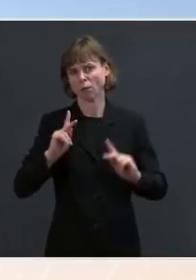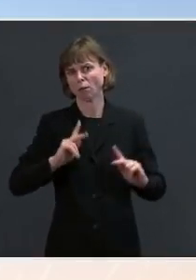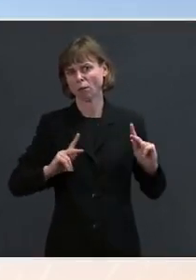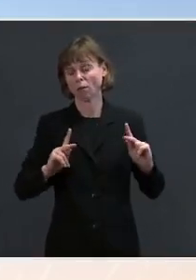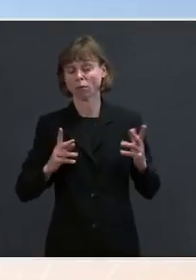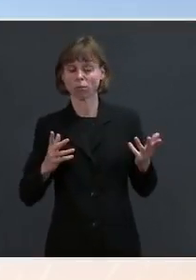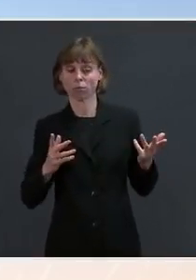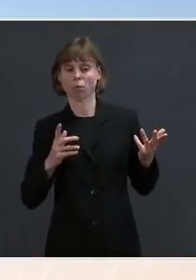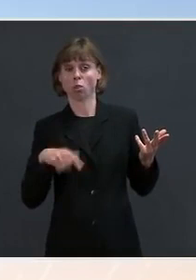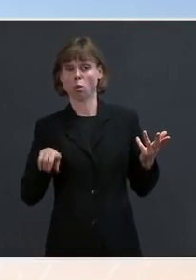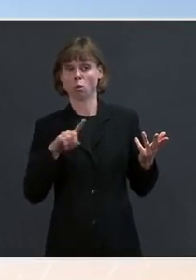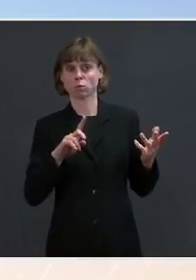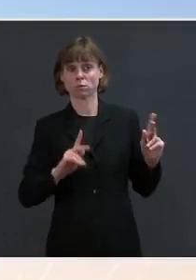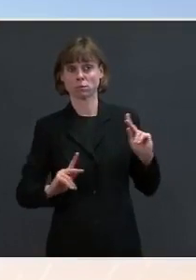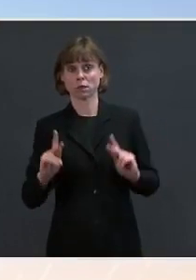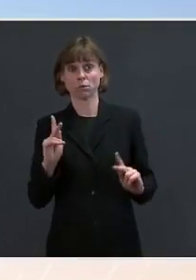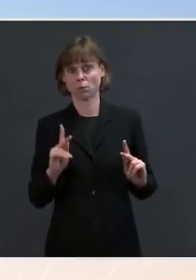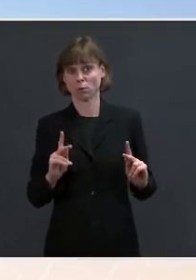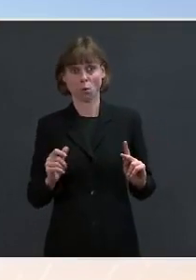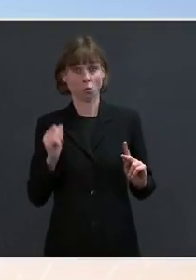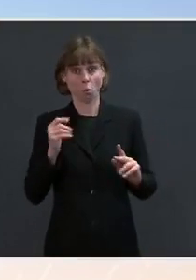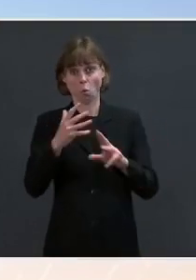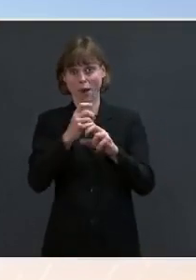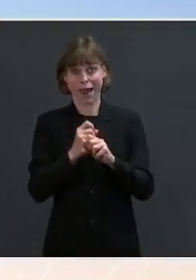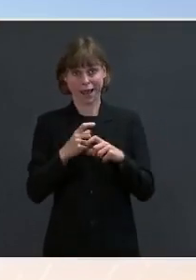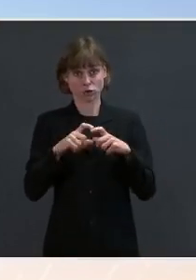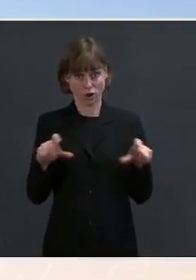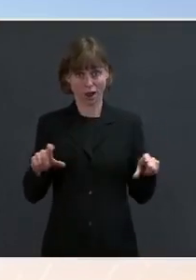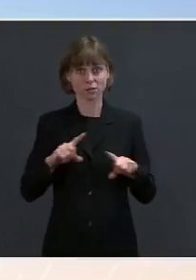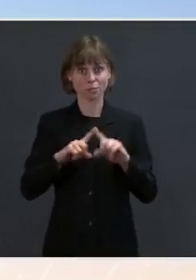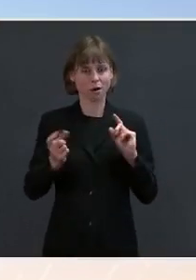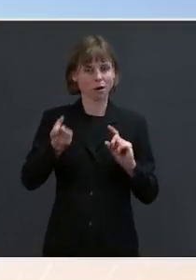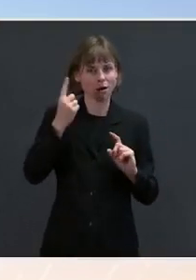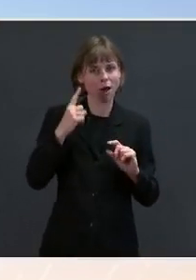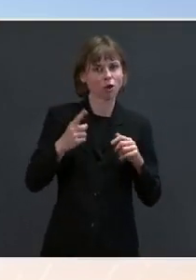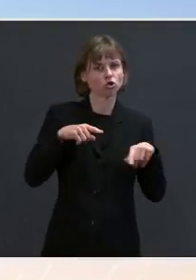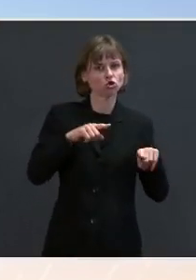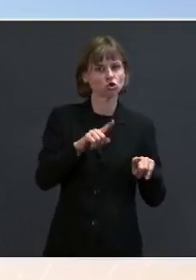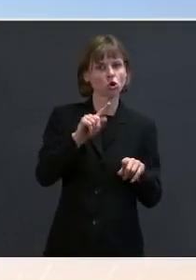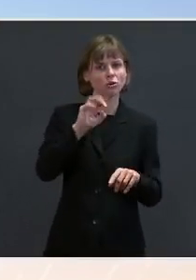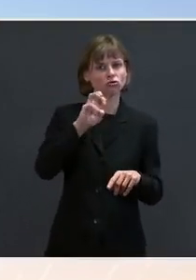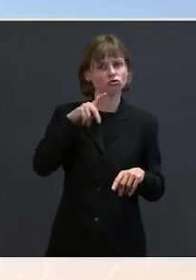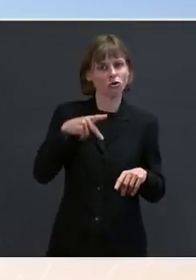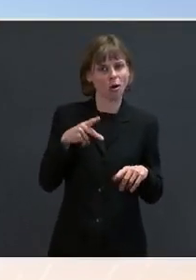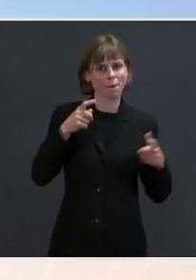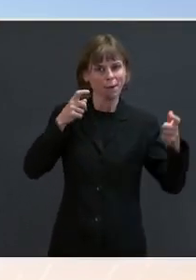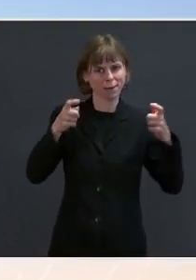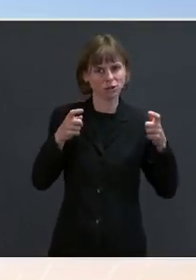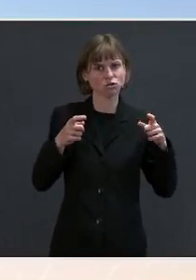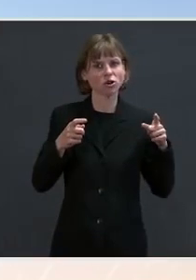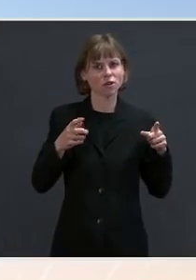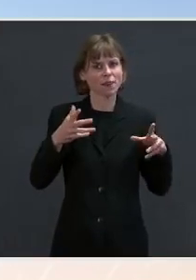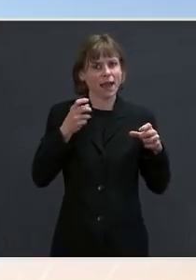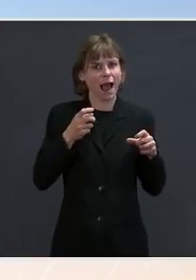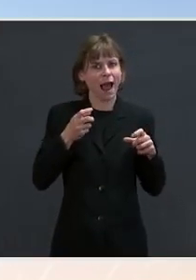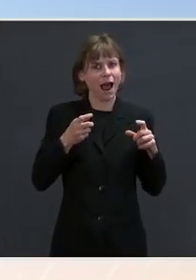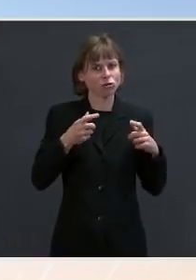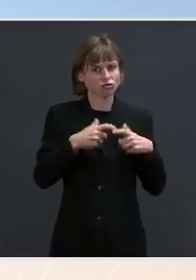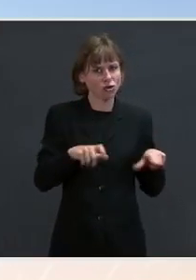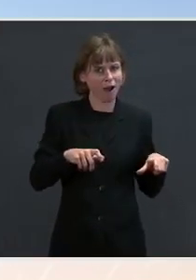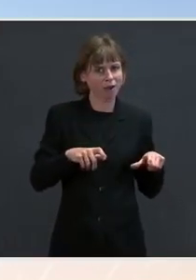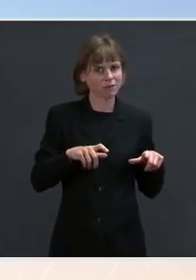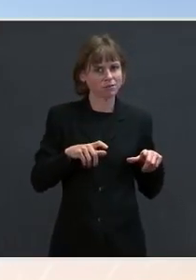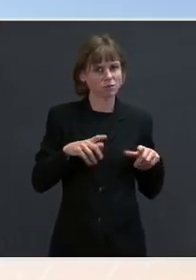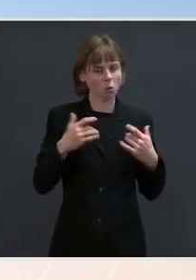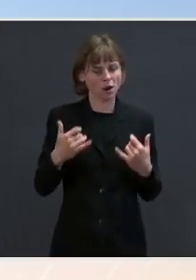there are people who are not going to get checks who did get checks during the Trump administration, and that in some way is not living up to his political